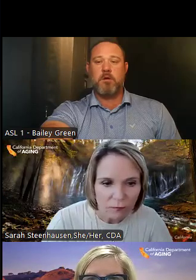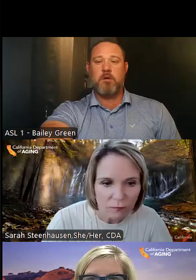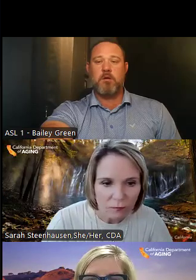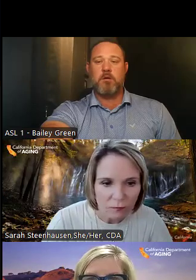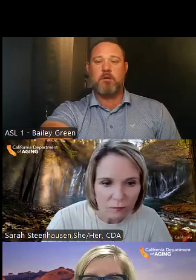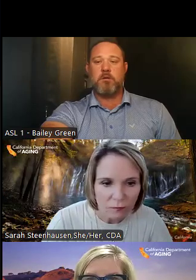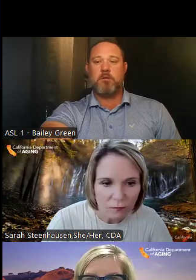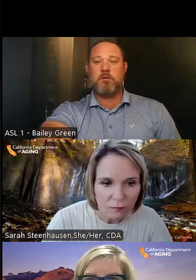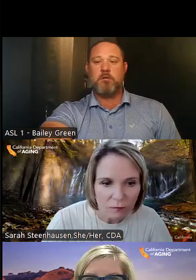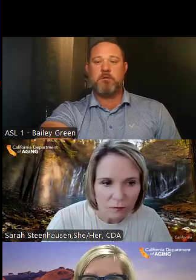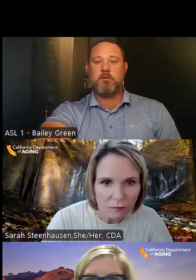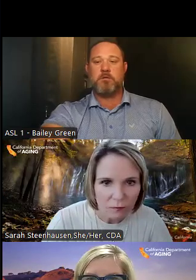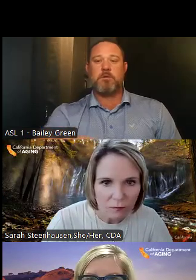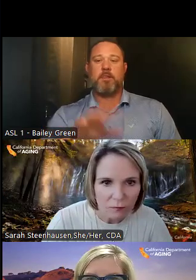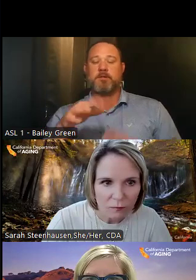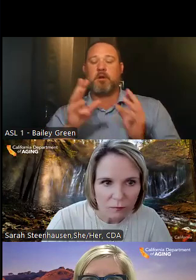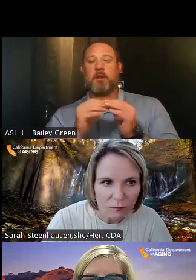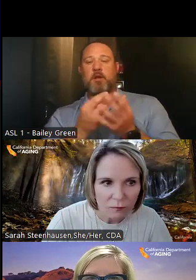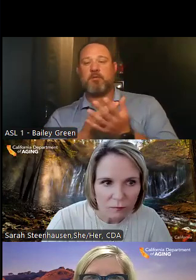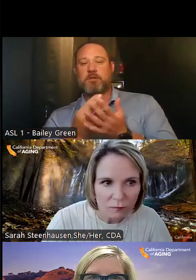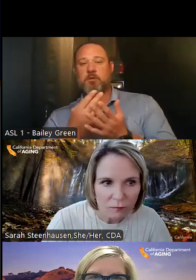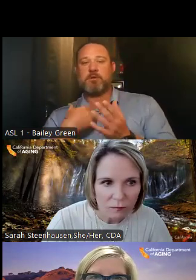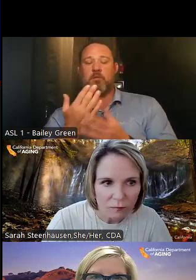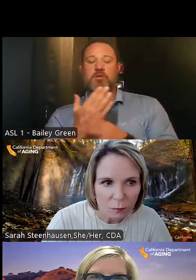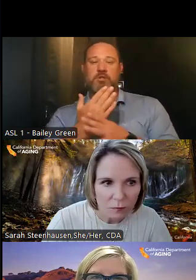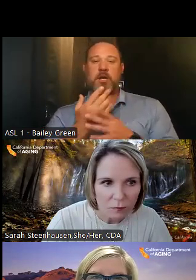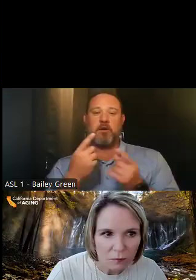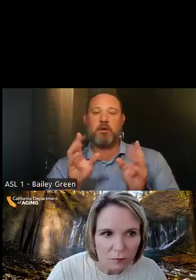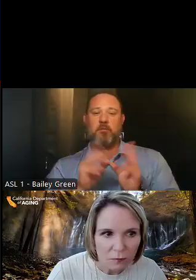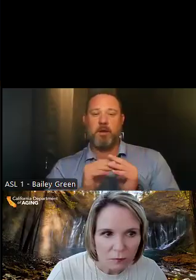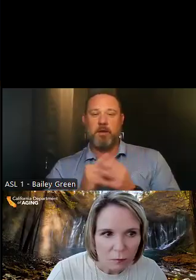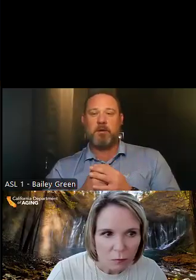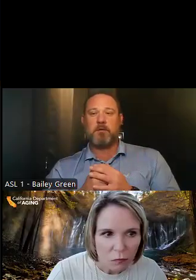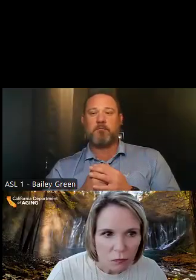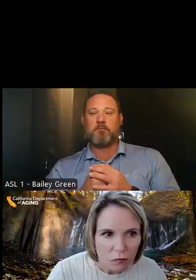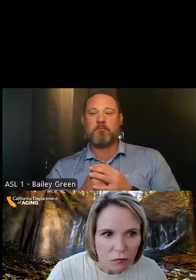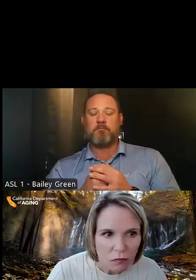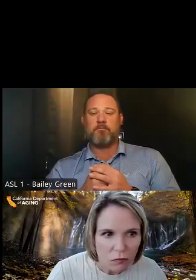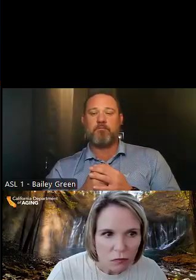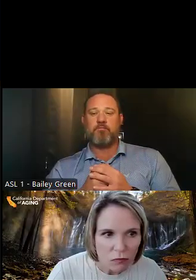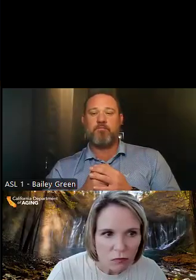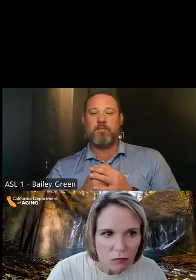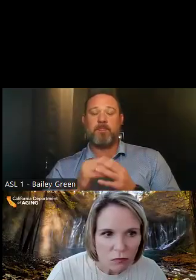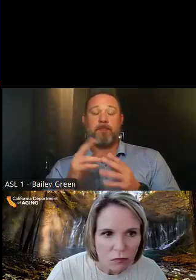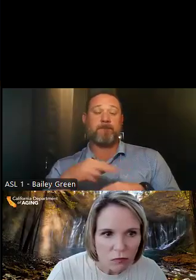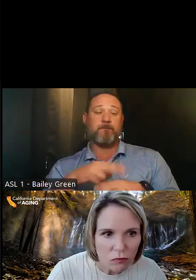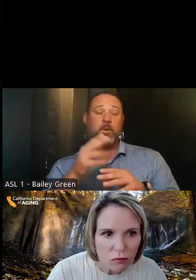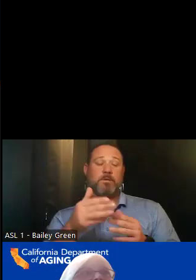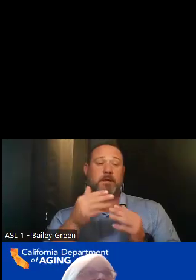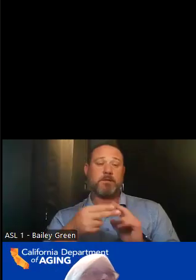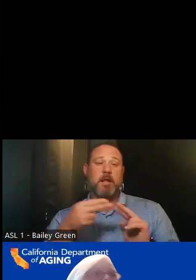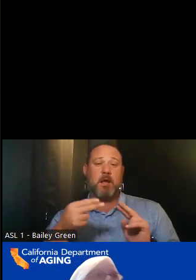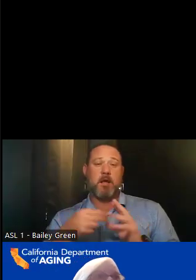This is our media resources that were shared during the meeting. And of course, if we go to the next